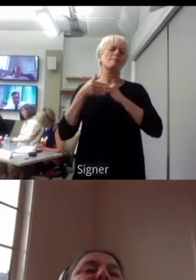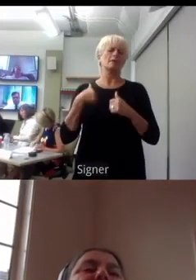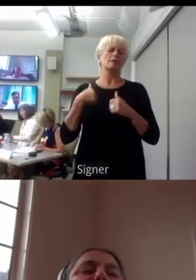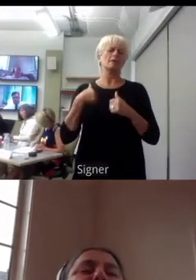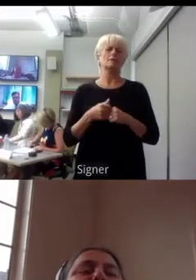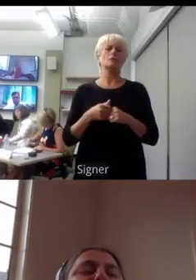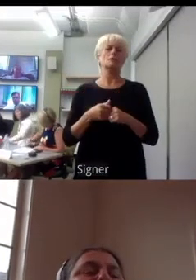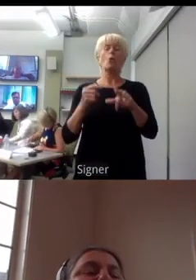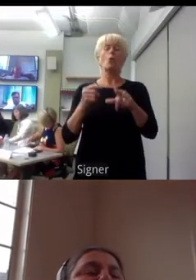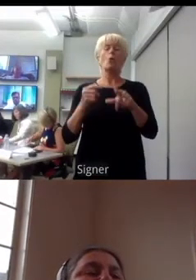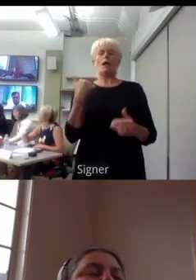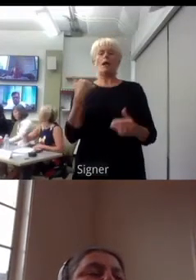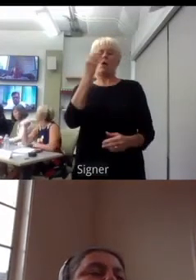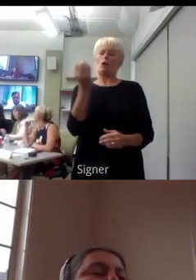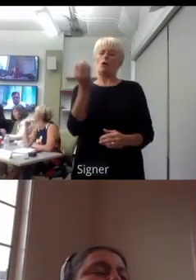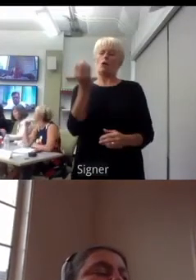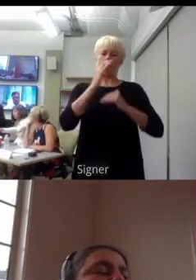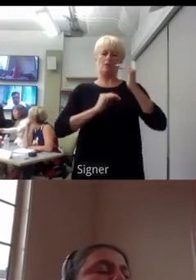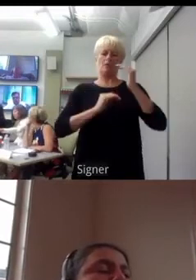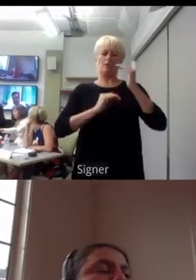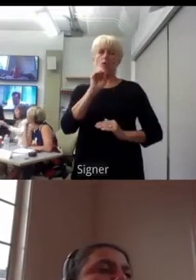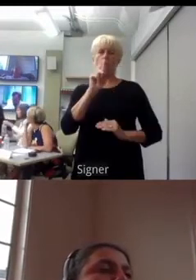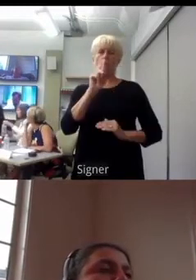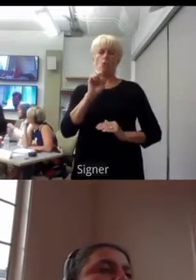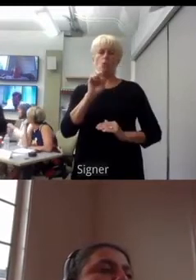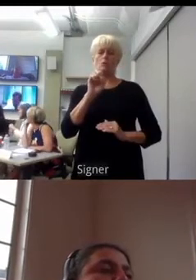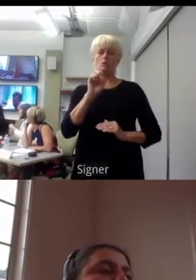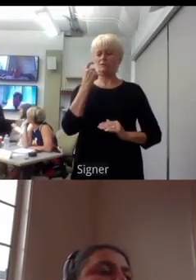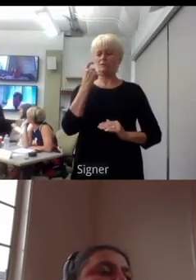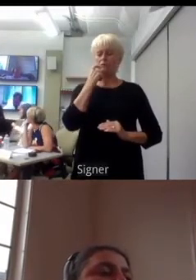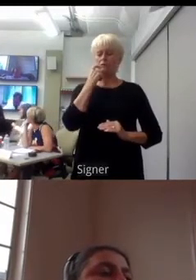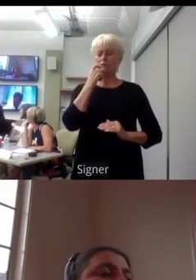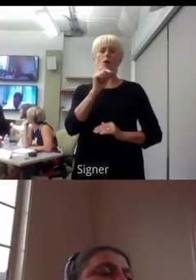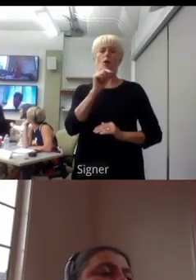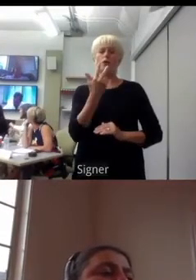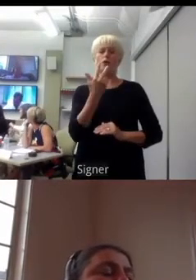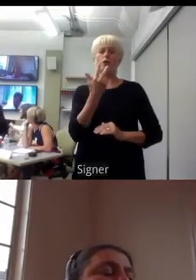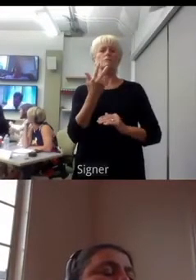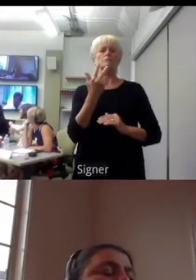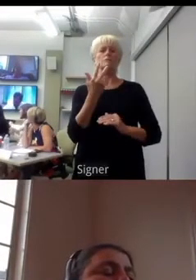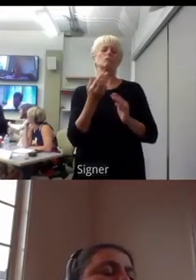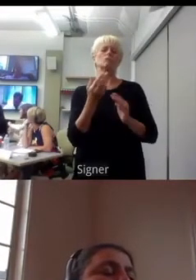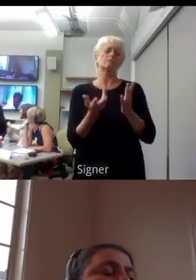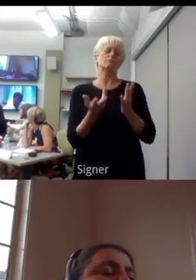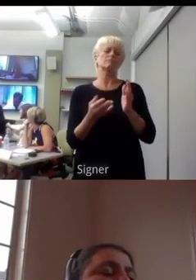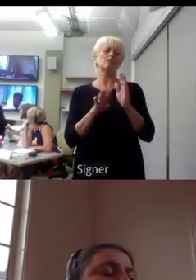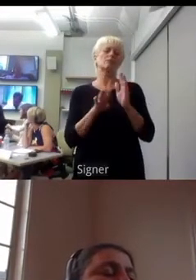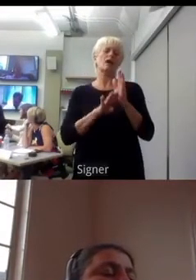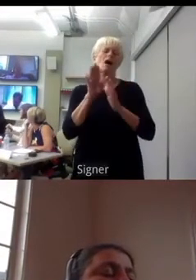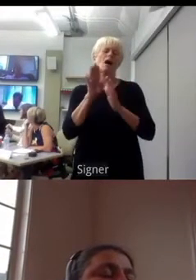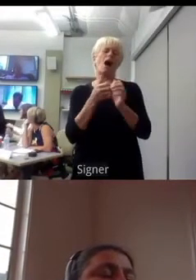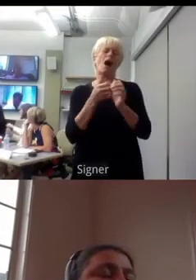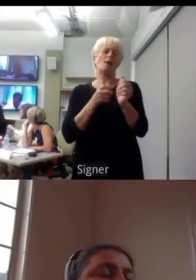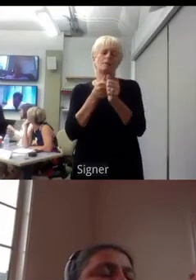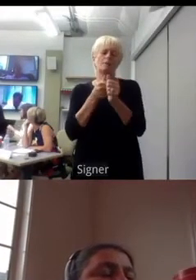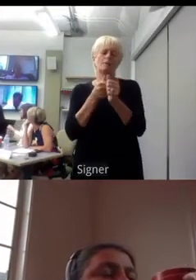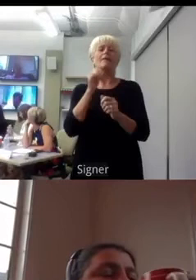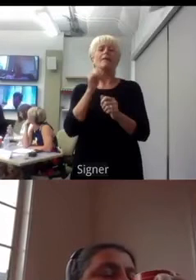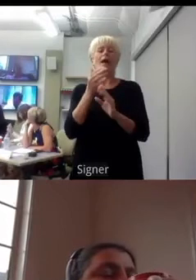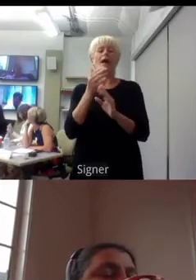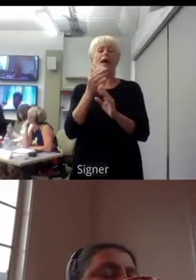in 2013, 8 years after the Accessibility for Ontarians with Disabilities Act was passed, and we